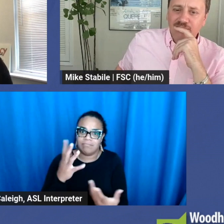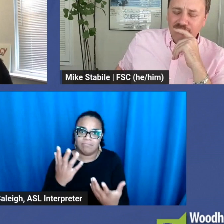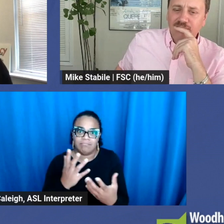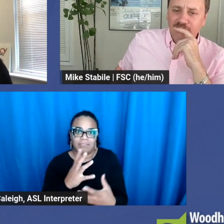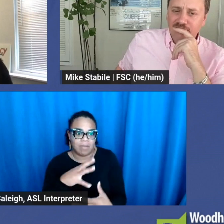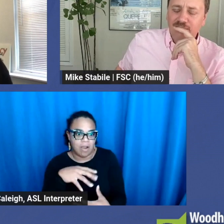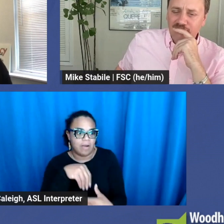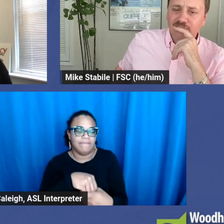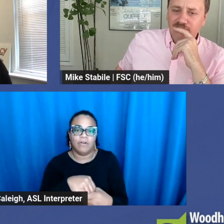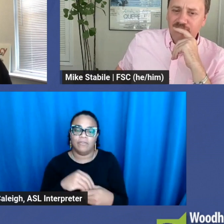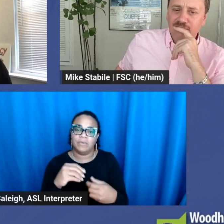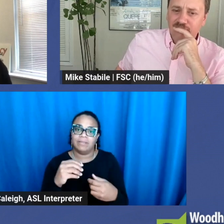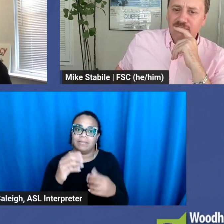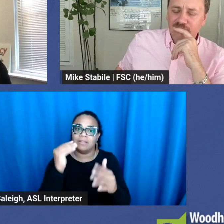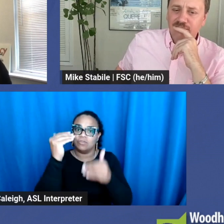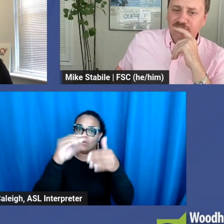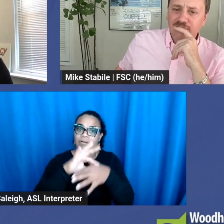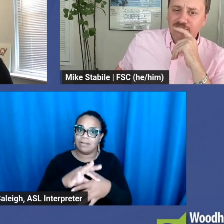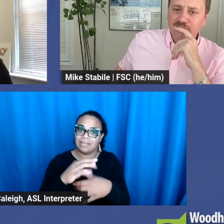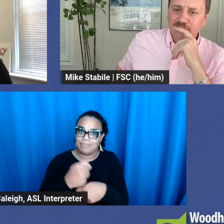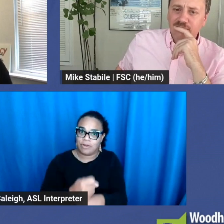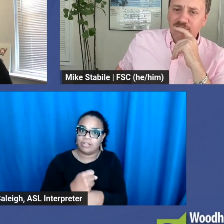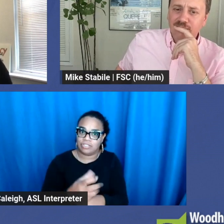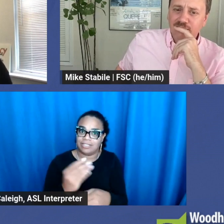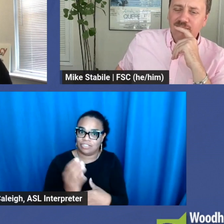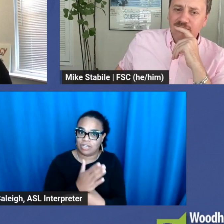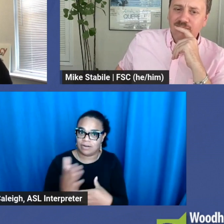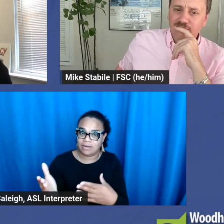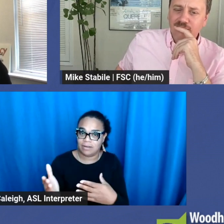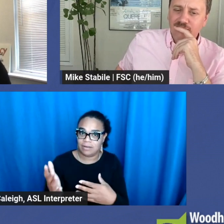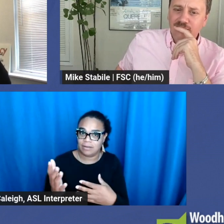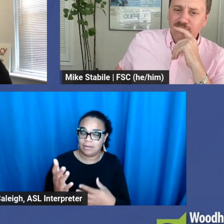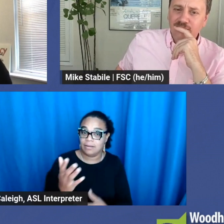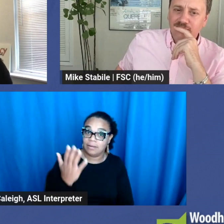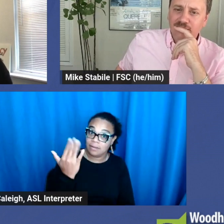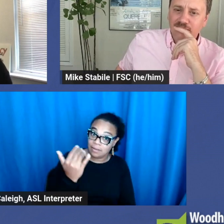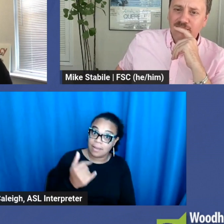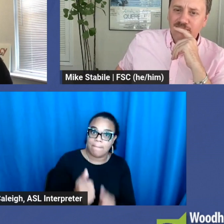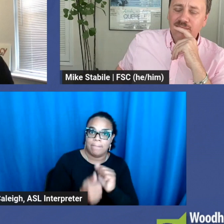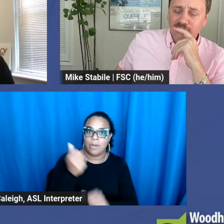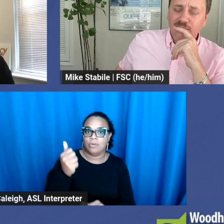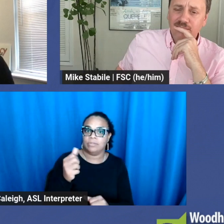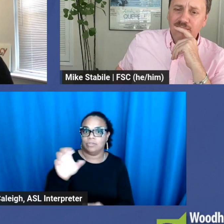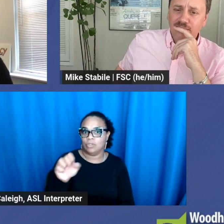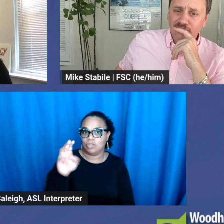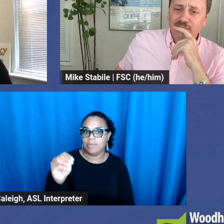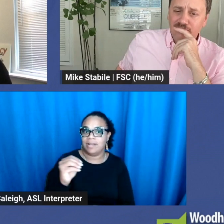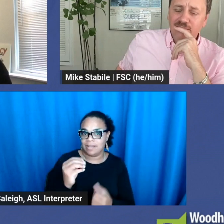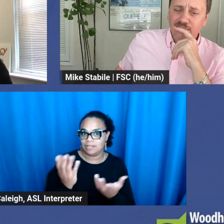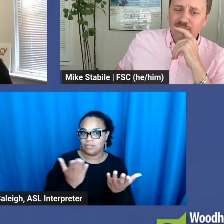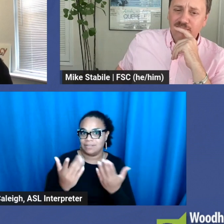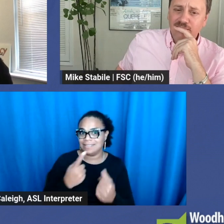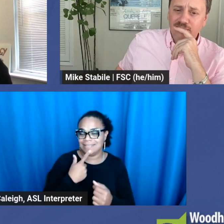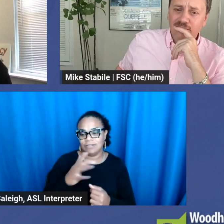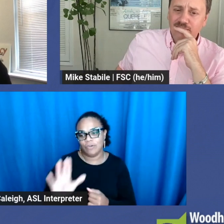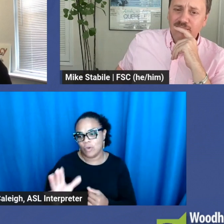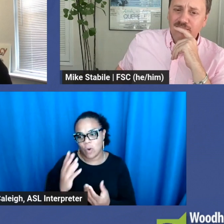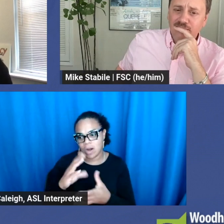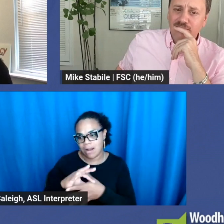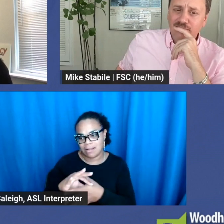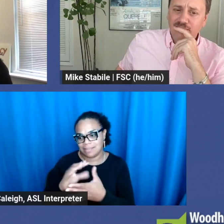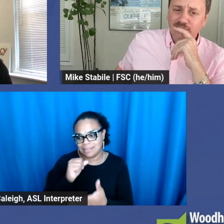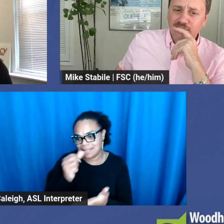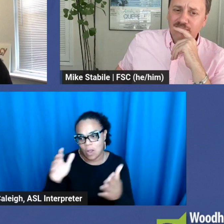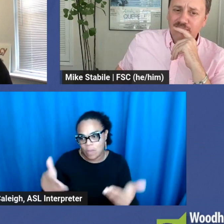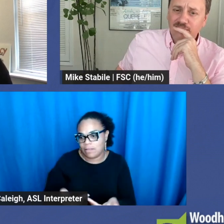content production and sharing, when most major social media services just said pretty suddenly, your content is not at all welcome here. Like, there